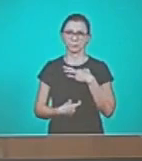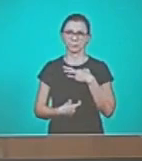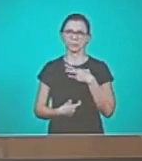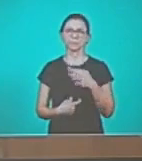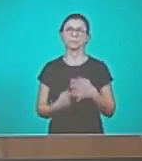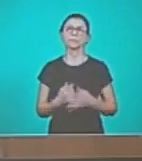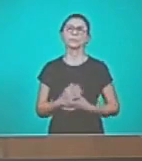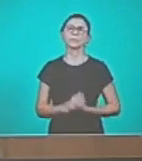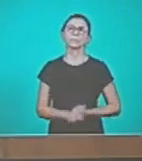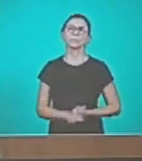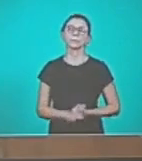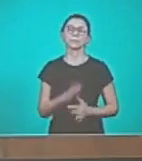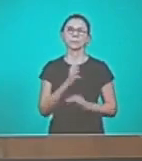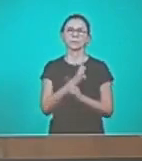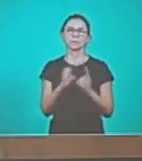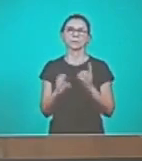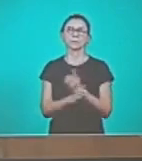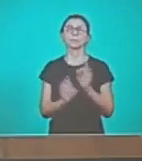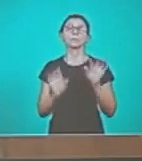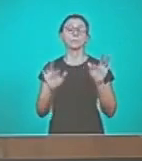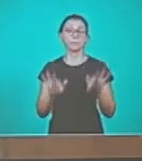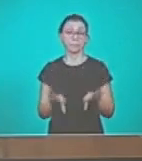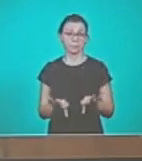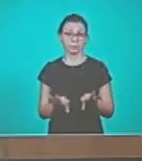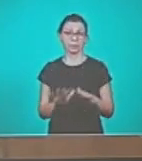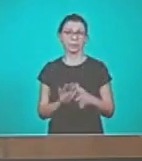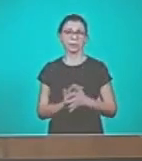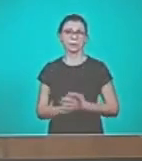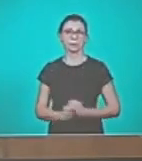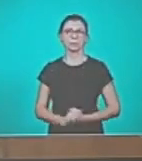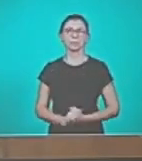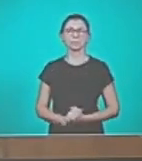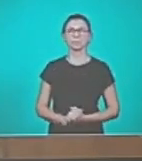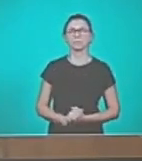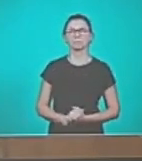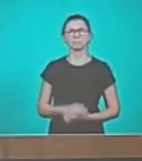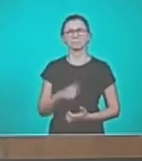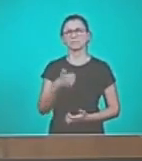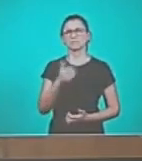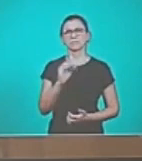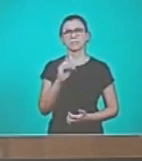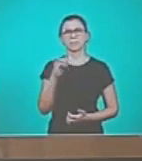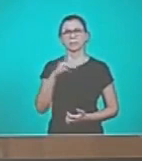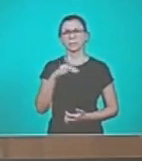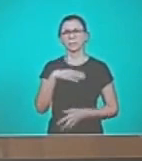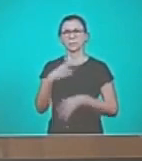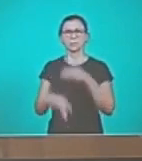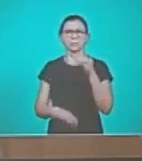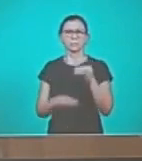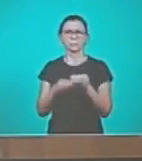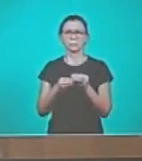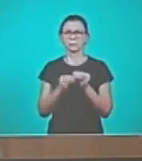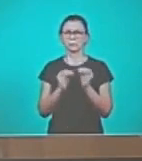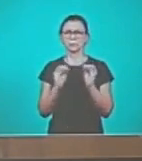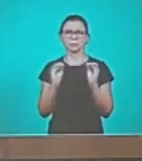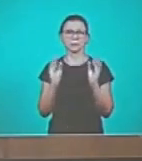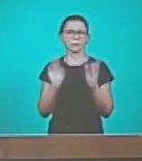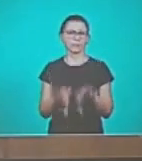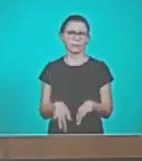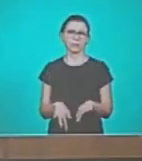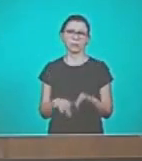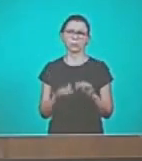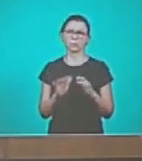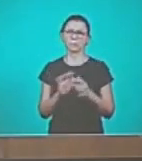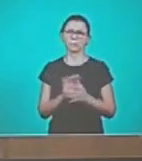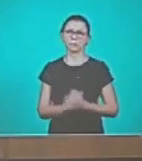workers and ushers, when they finish the Sunday school at that time, in 10 minutes they will bring